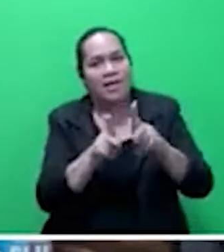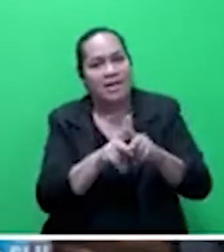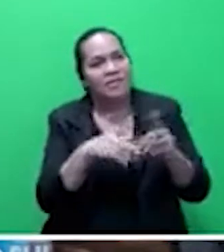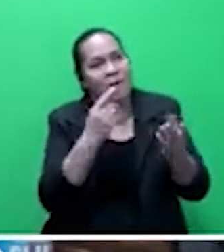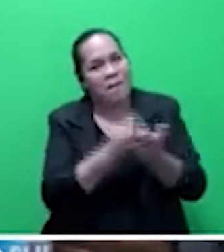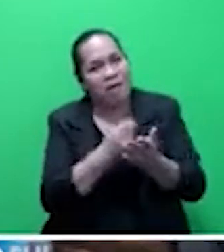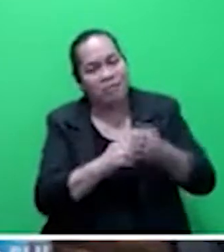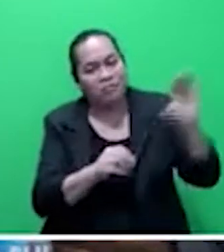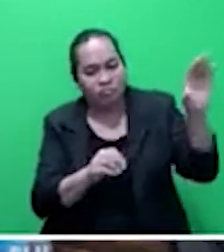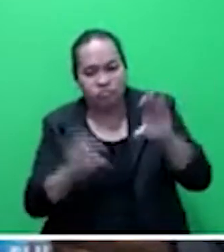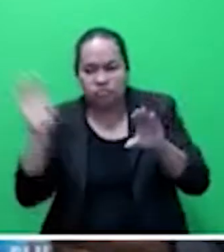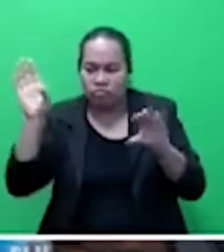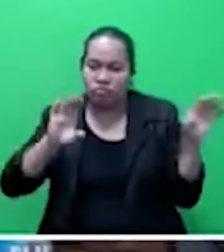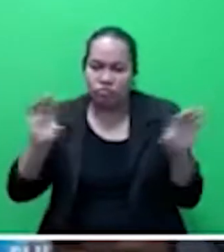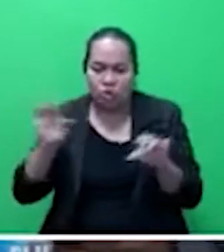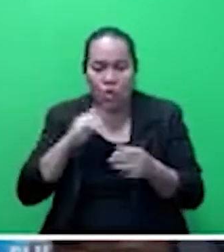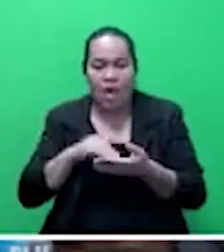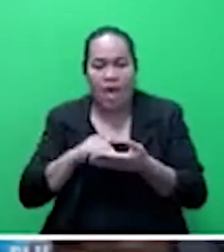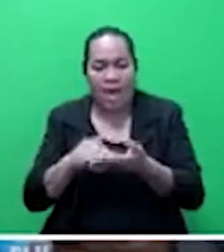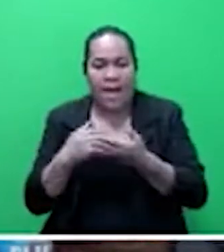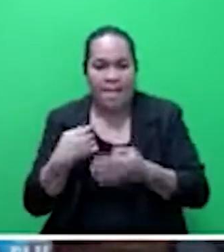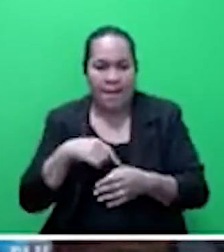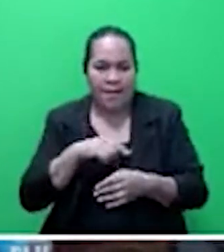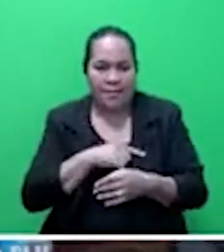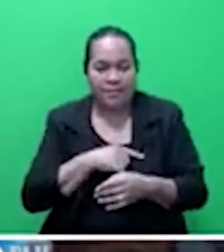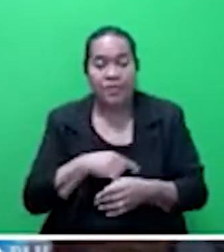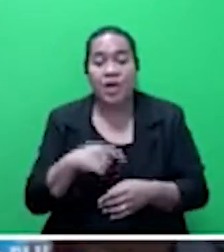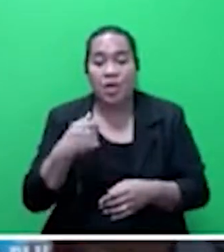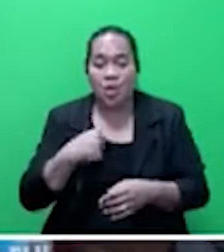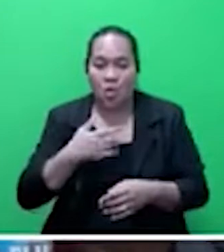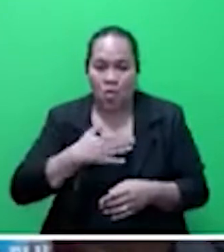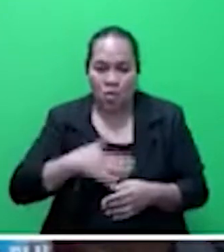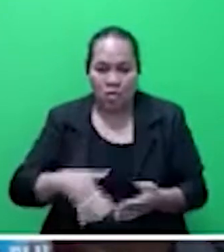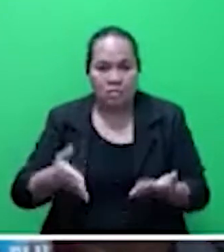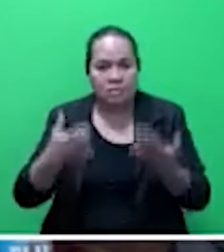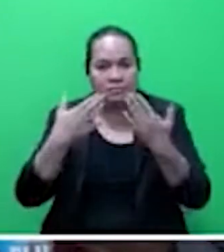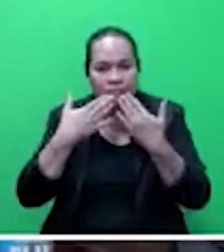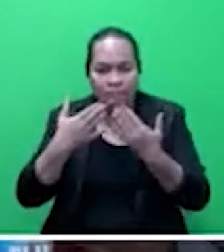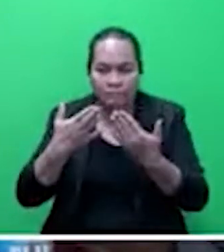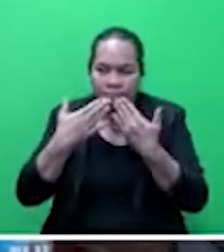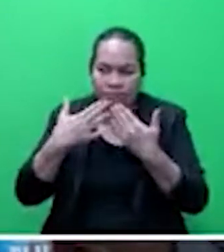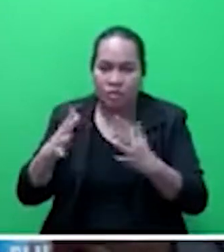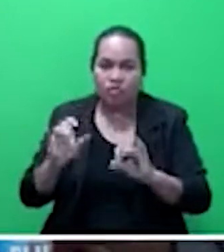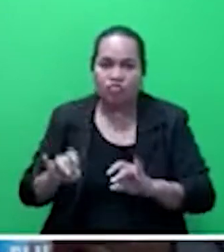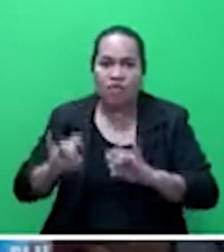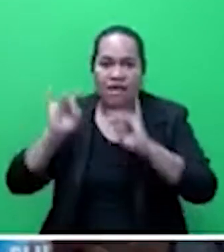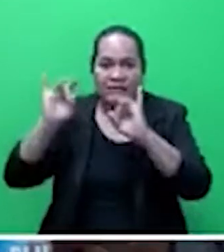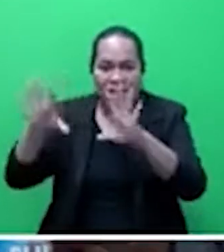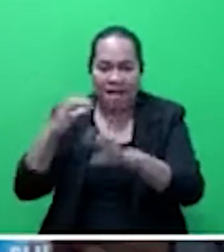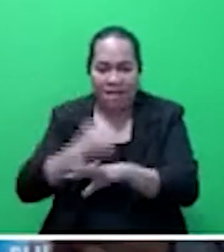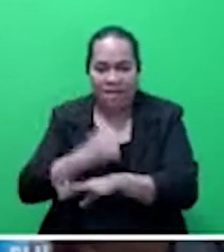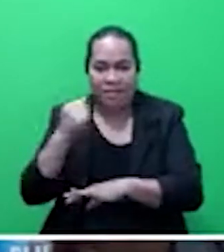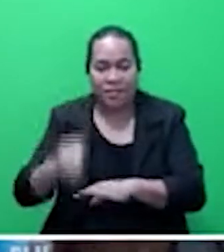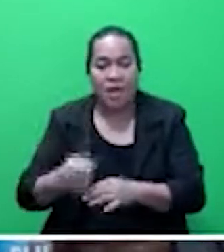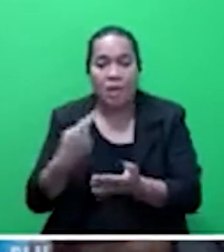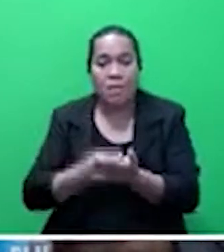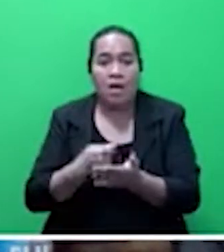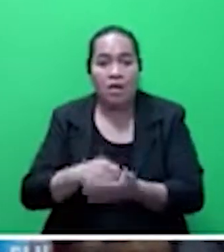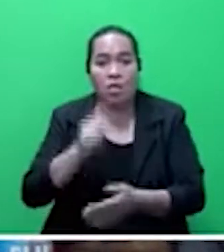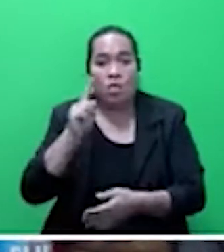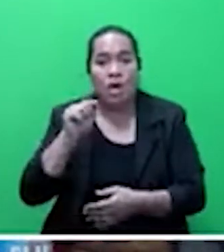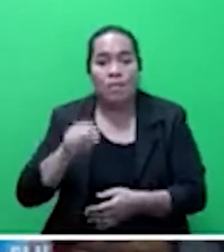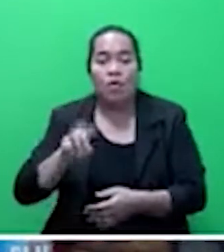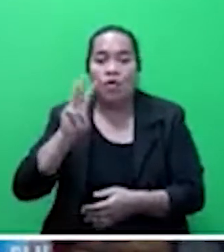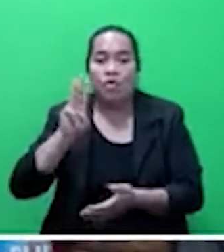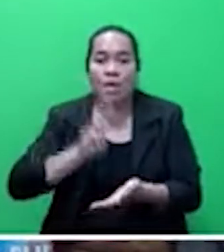this crisis. On this note, I would like to acknowledge the Australian government for its investment of $1.3 million towards